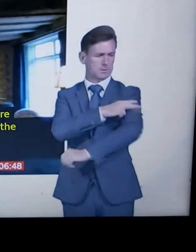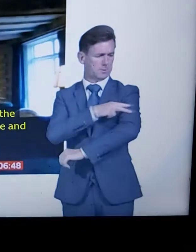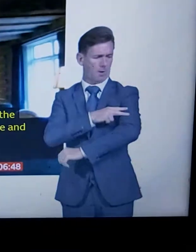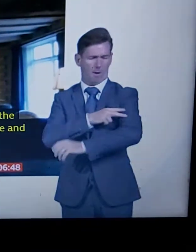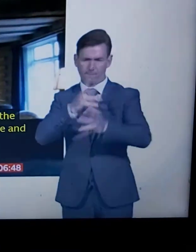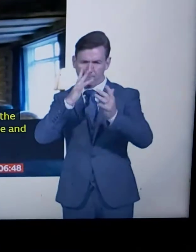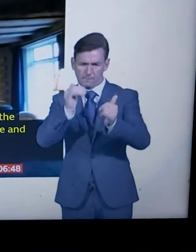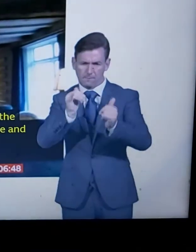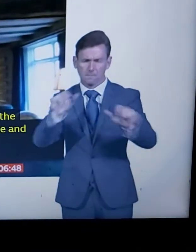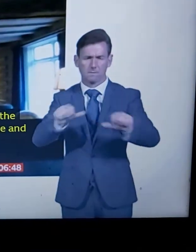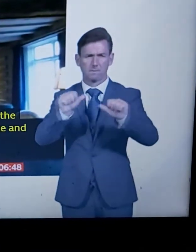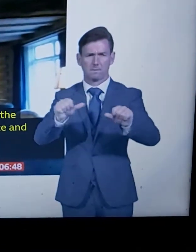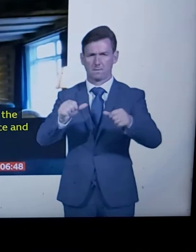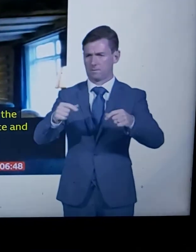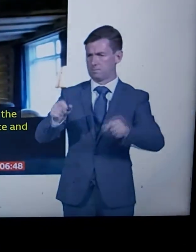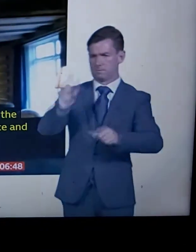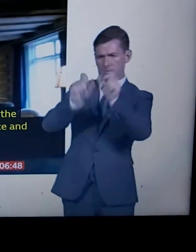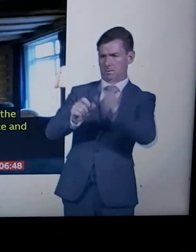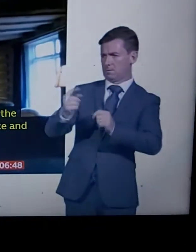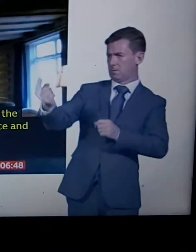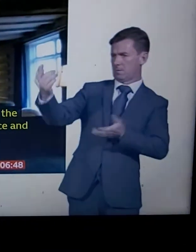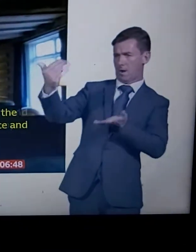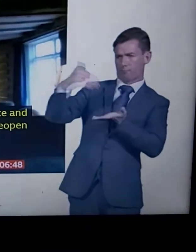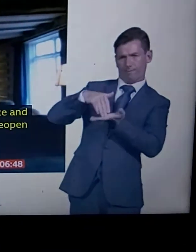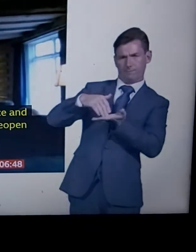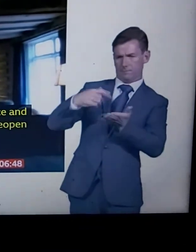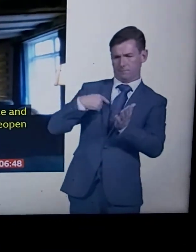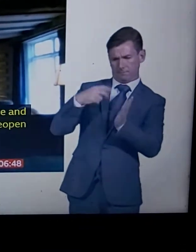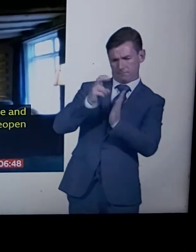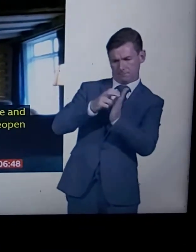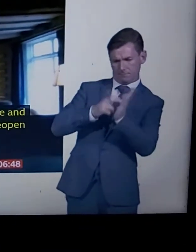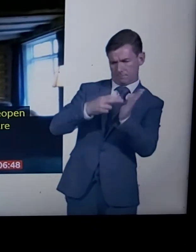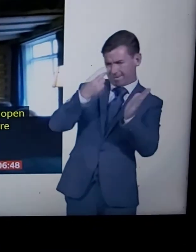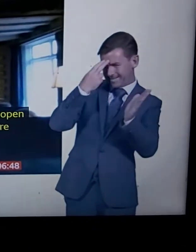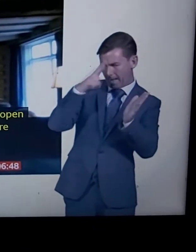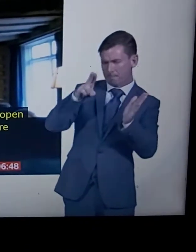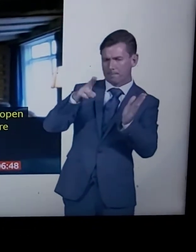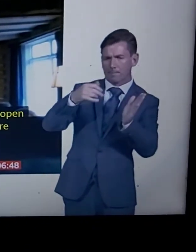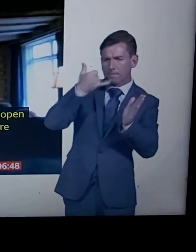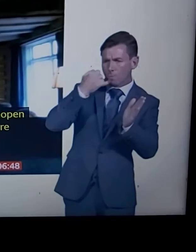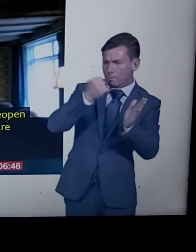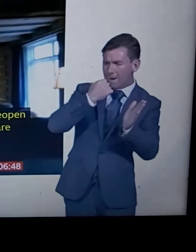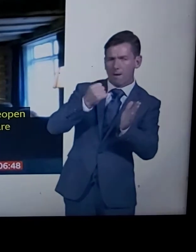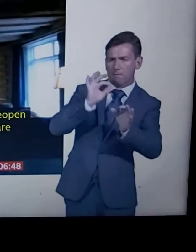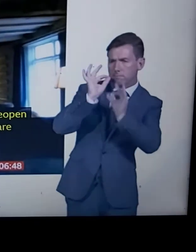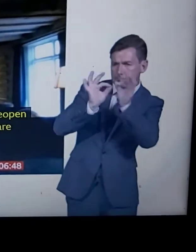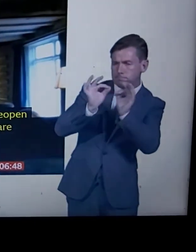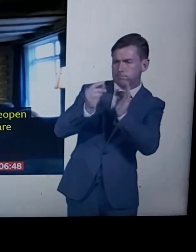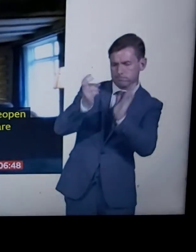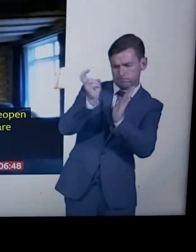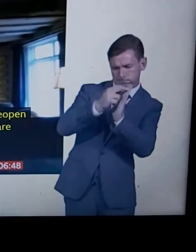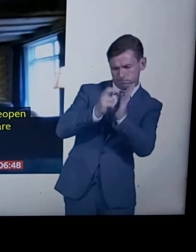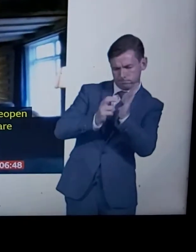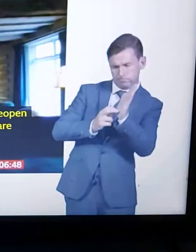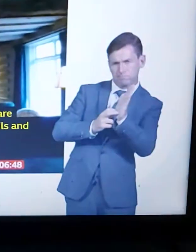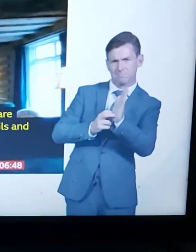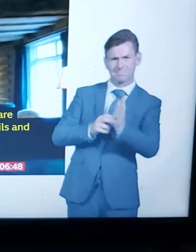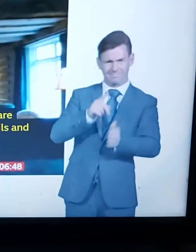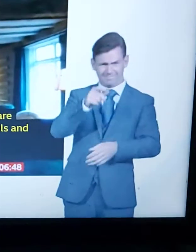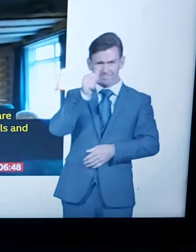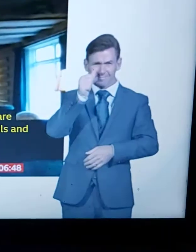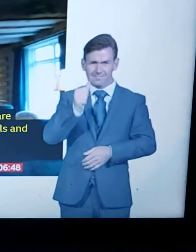to take contact details. We can let our customers know from the day, know, relevant day and try and sort this out. But, I mean, it's only three pubs and